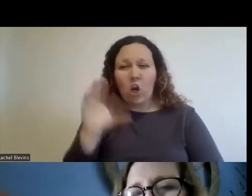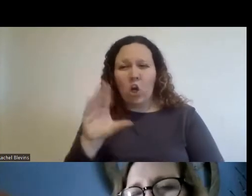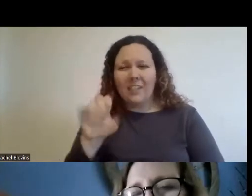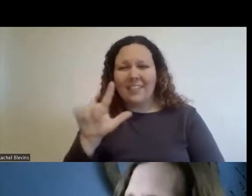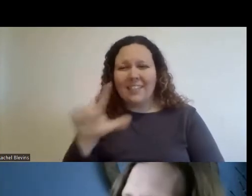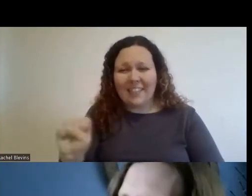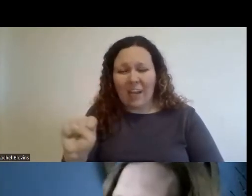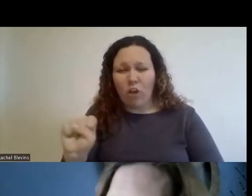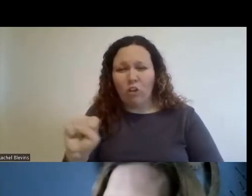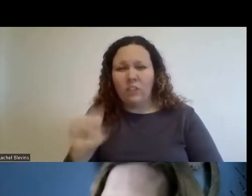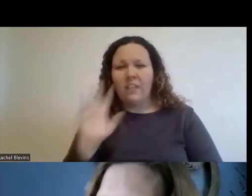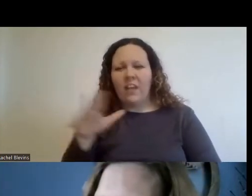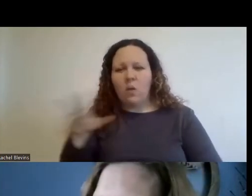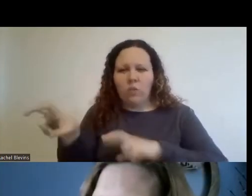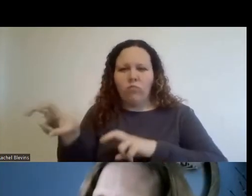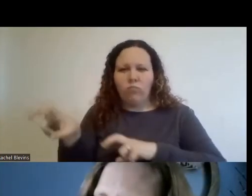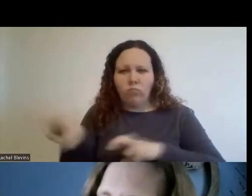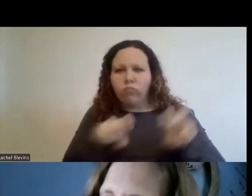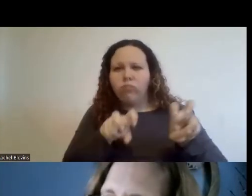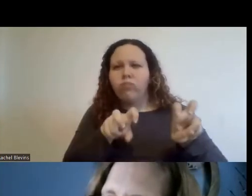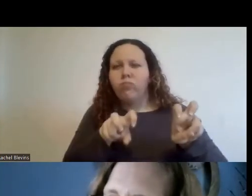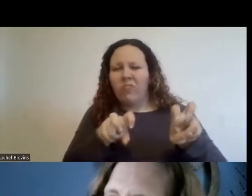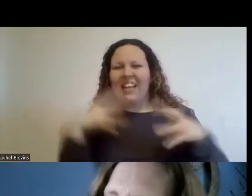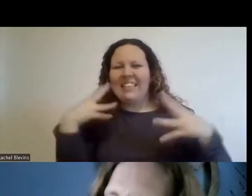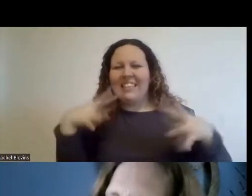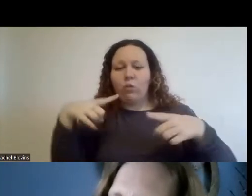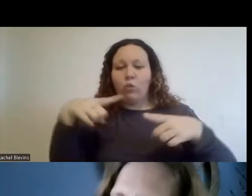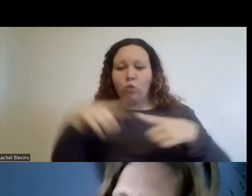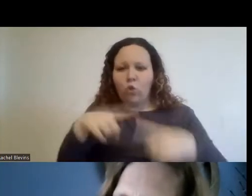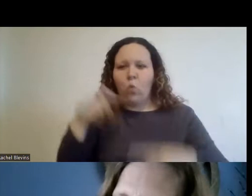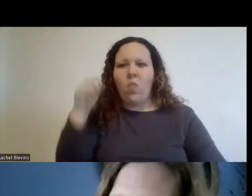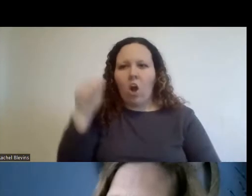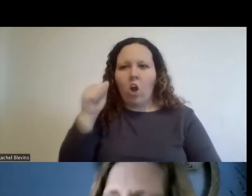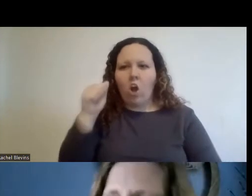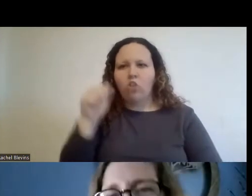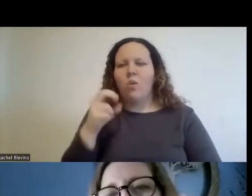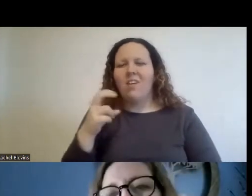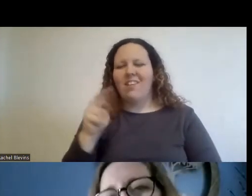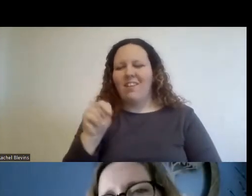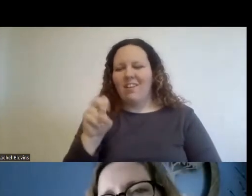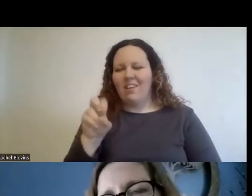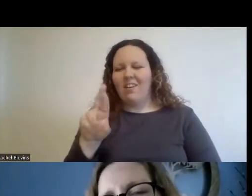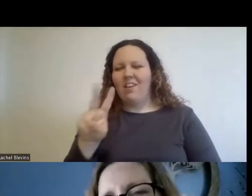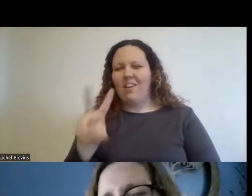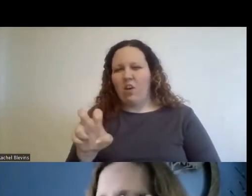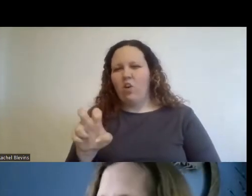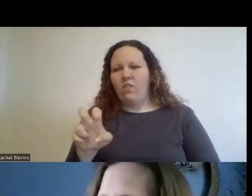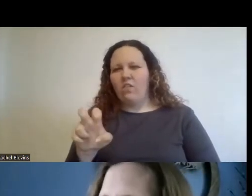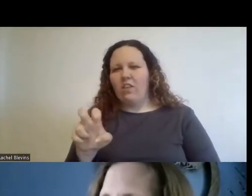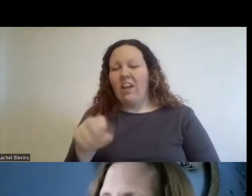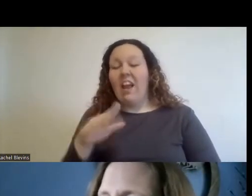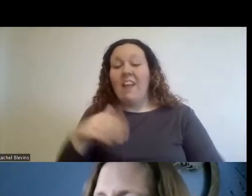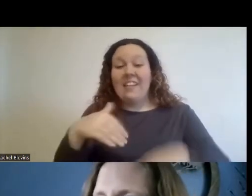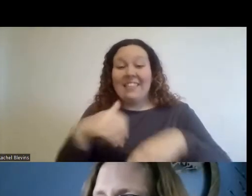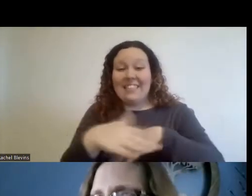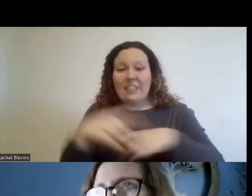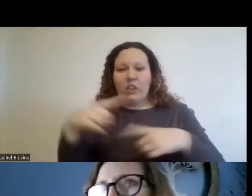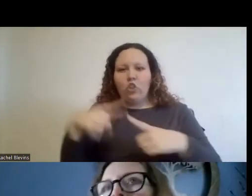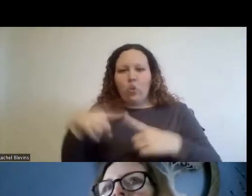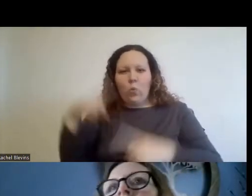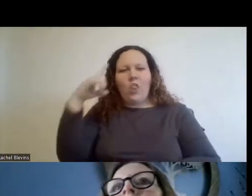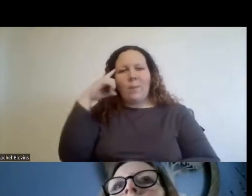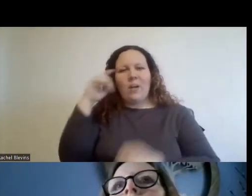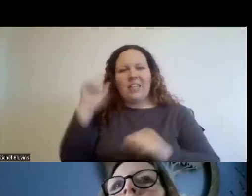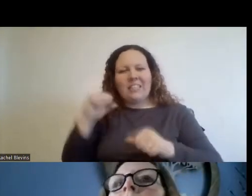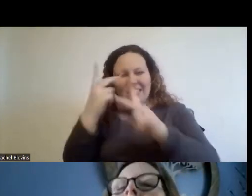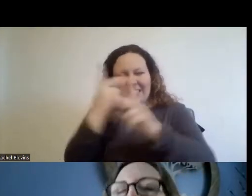the sound to the auditory nerve. And then those impulses are sent to the brain for decoding. And one of the main